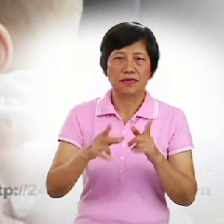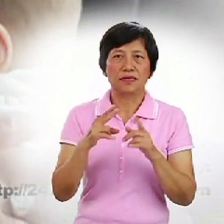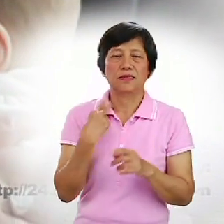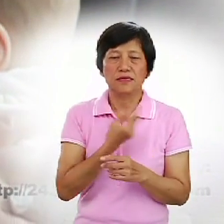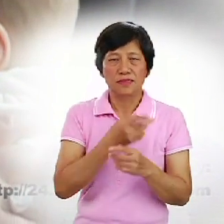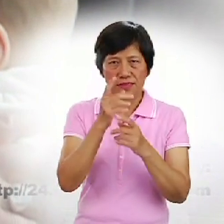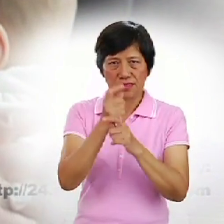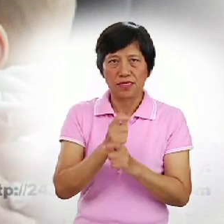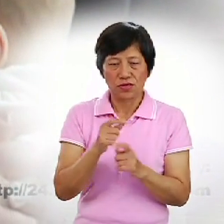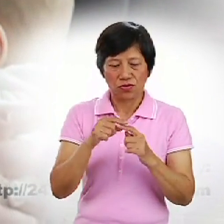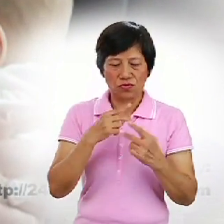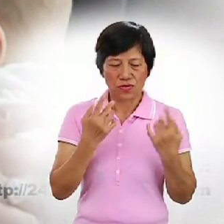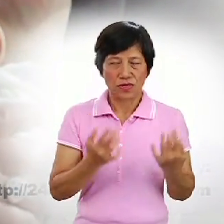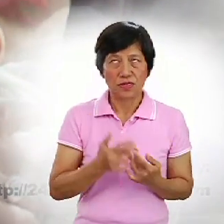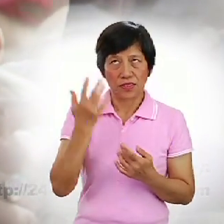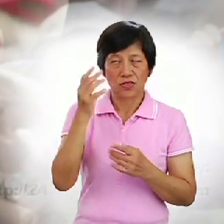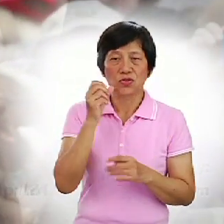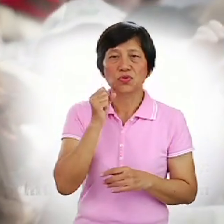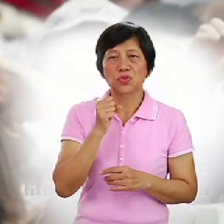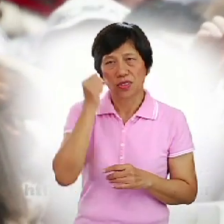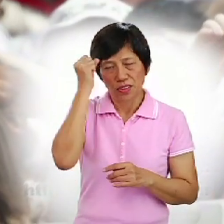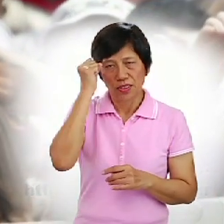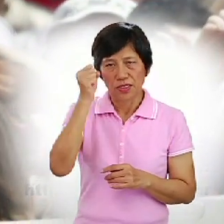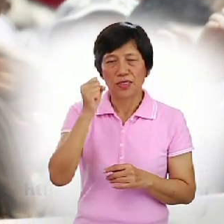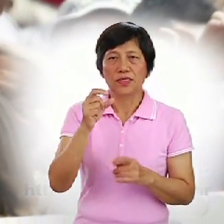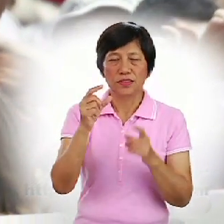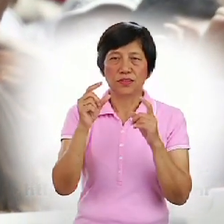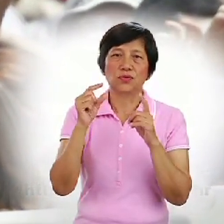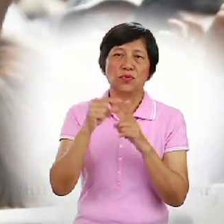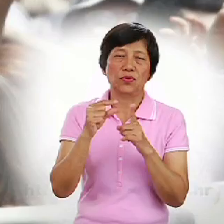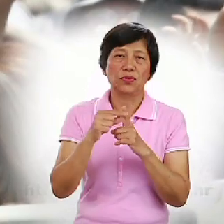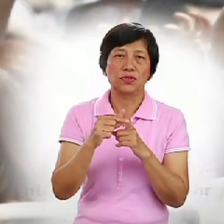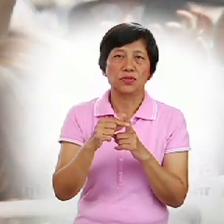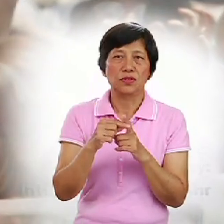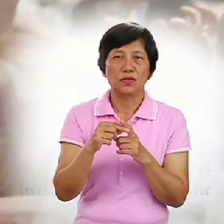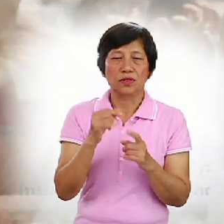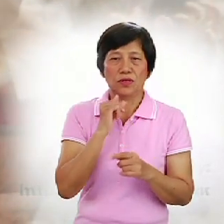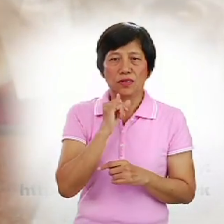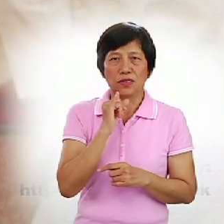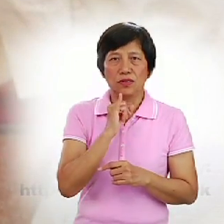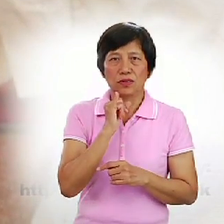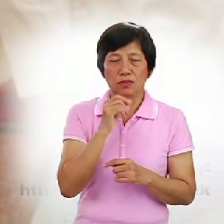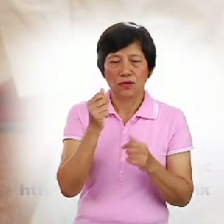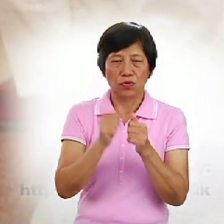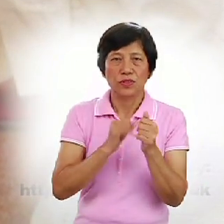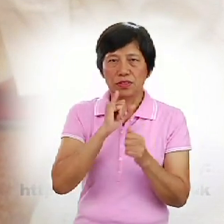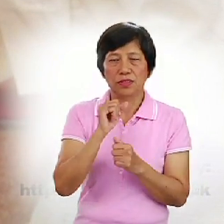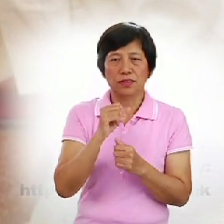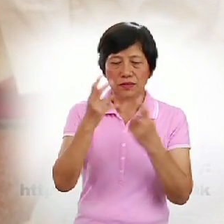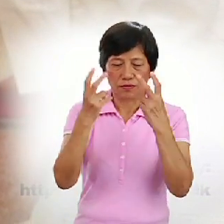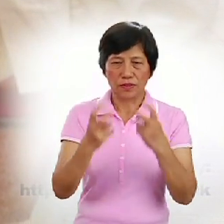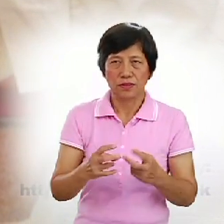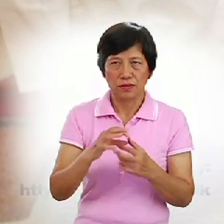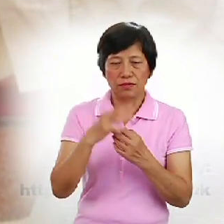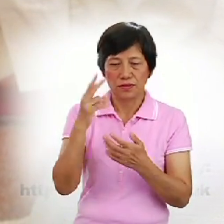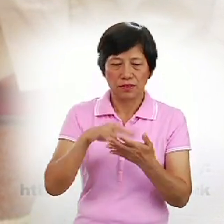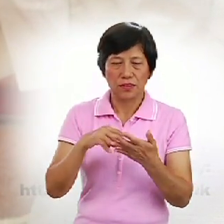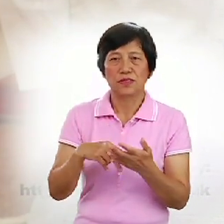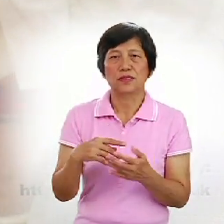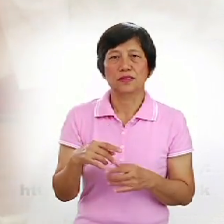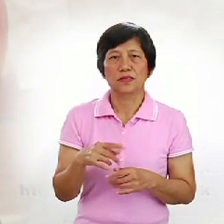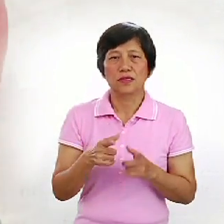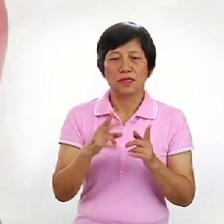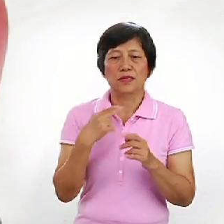is, in a way, a reflection on the readings of today. Let us not be afraid of the call to